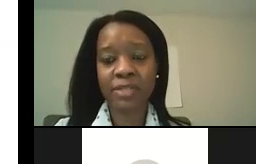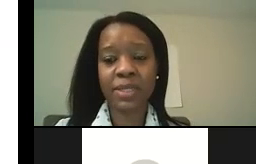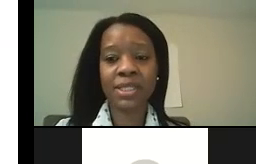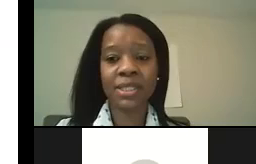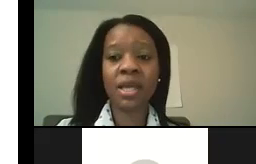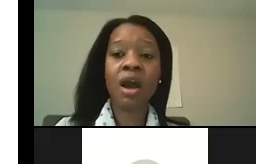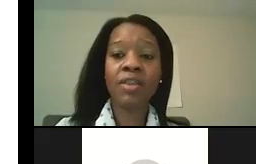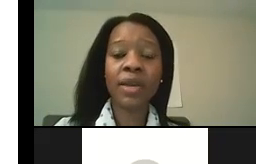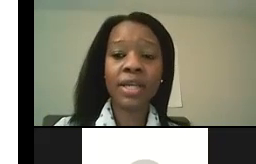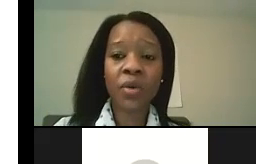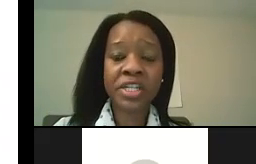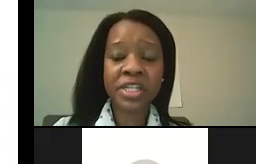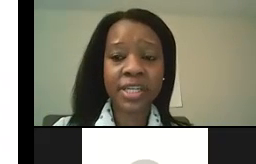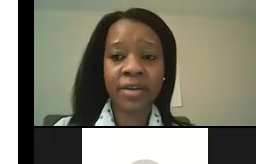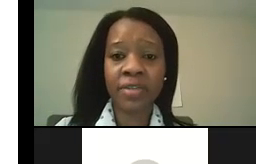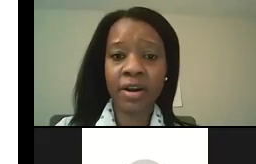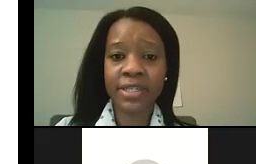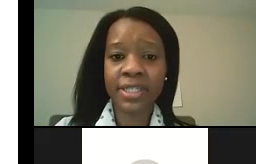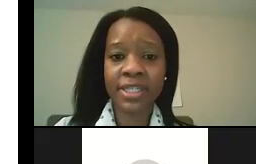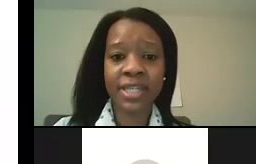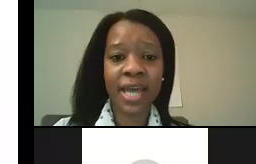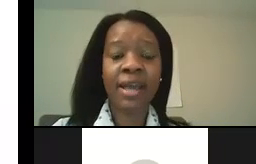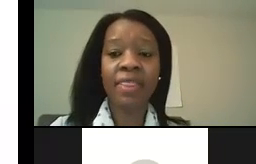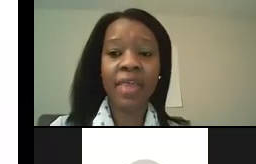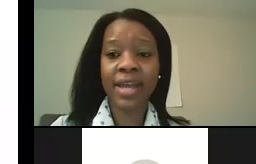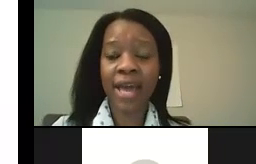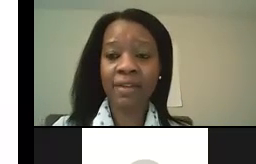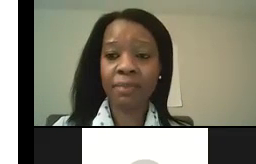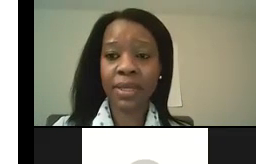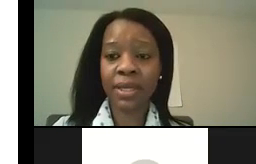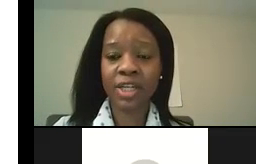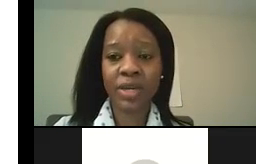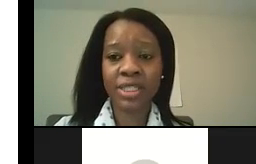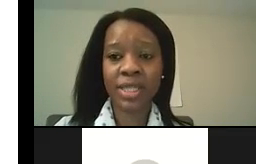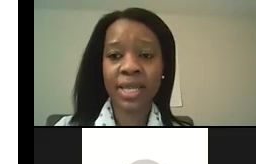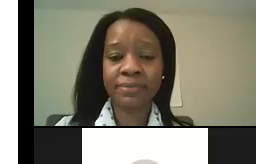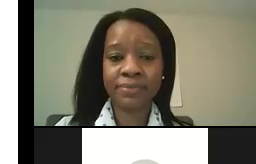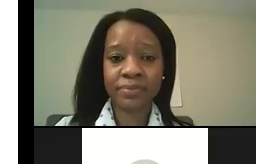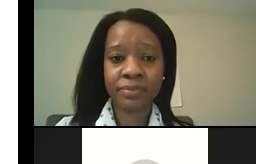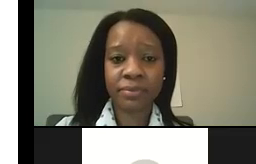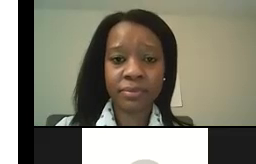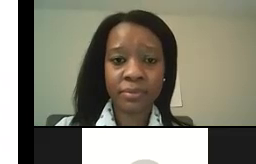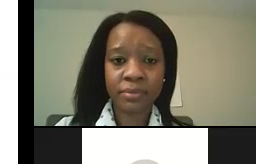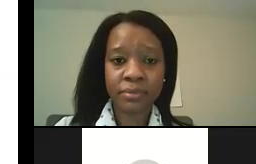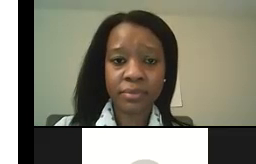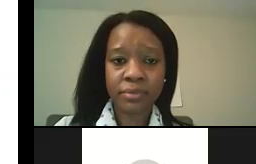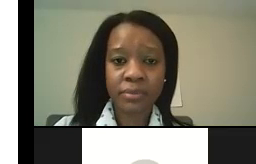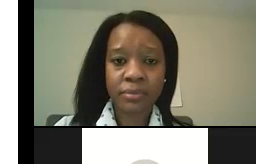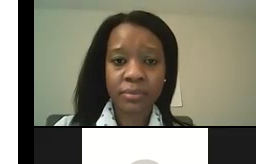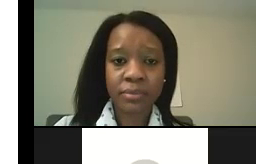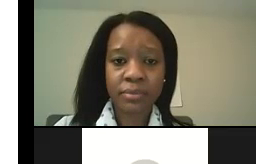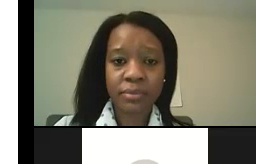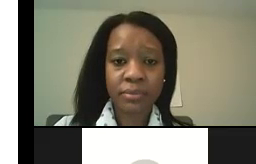monitoring some of those pieces. Are there any questions that are in the RCC chat that haven't been addressed yet?